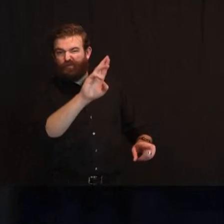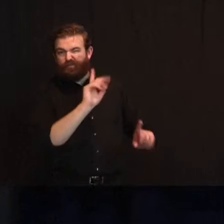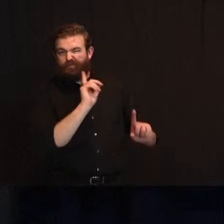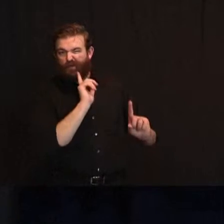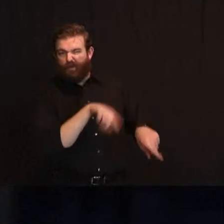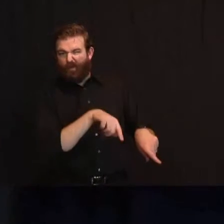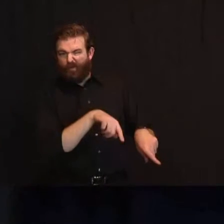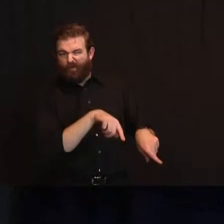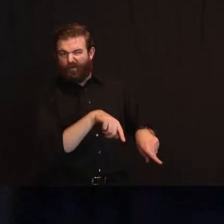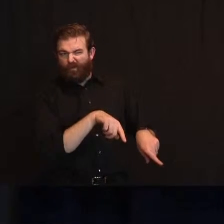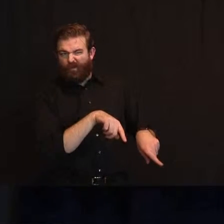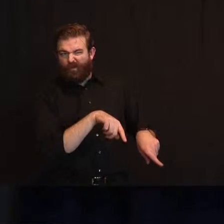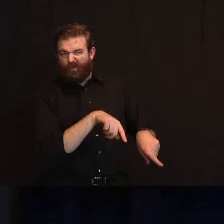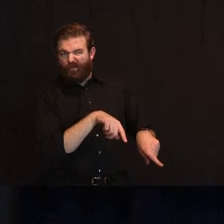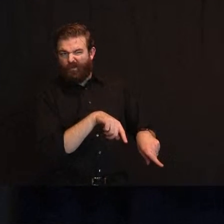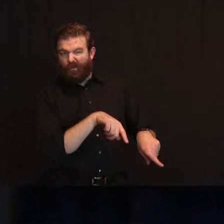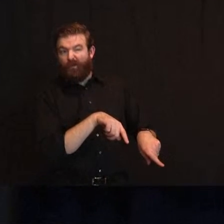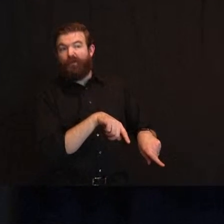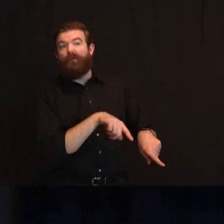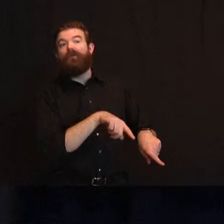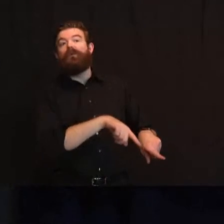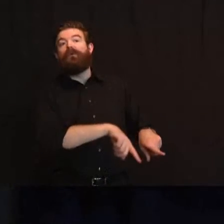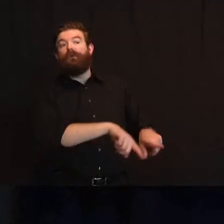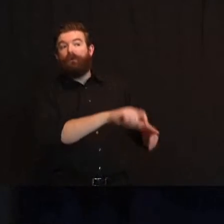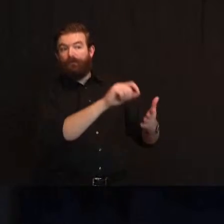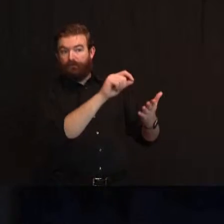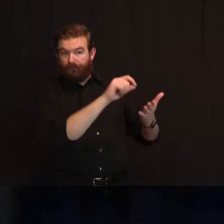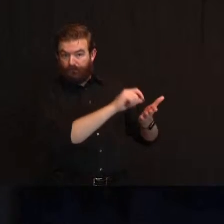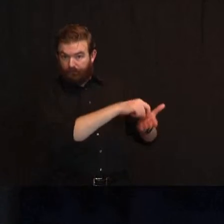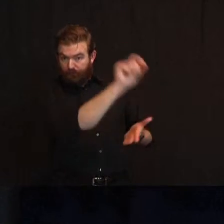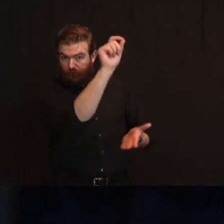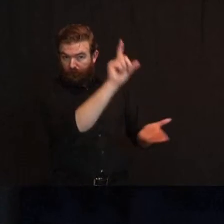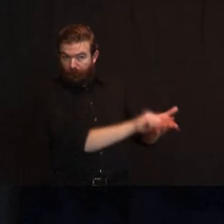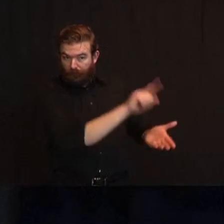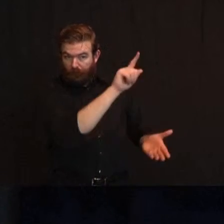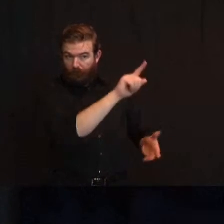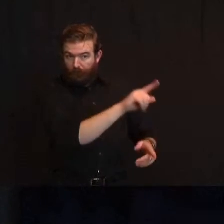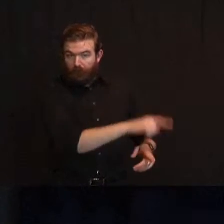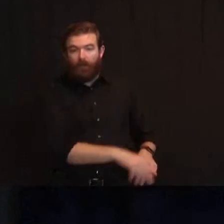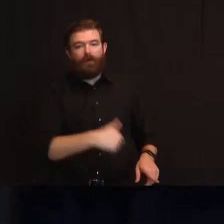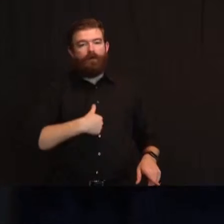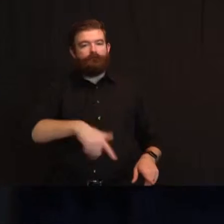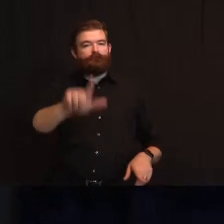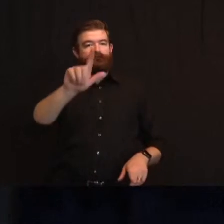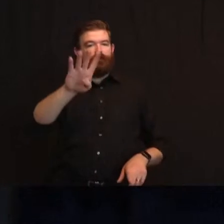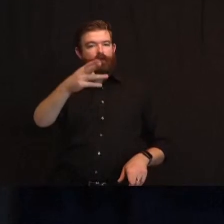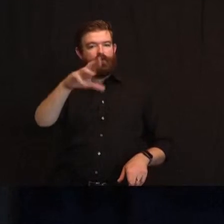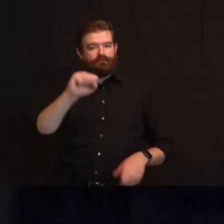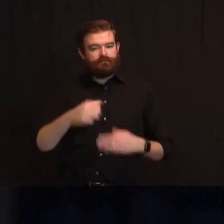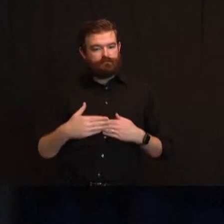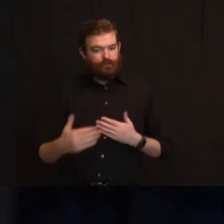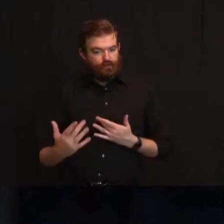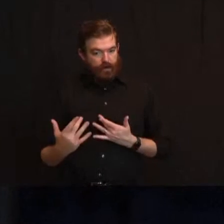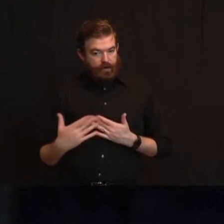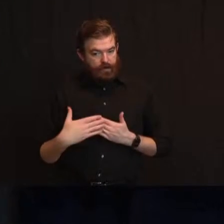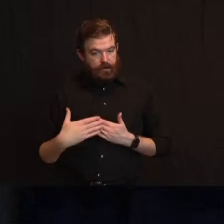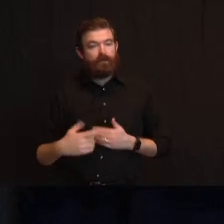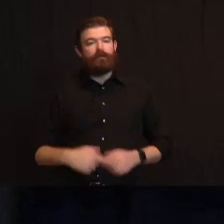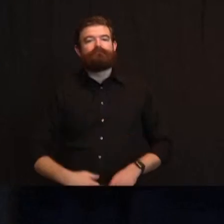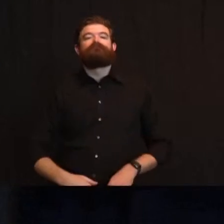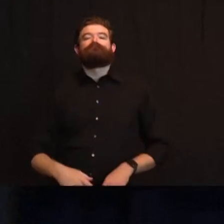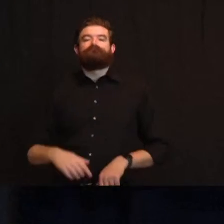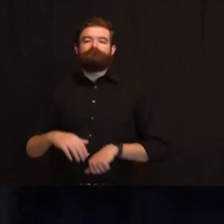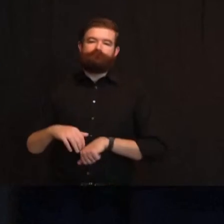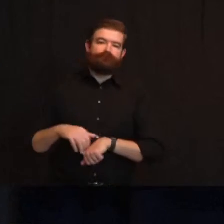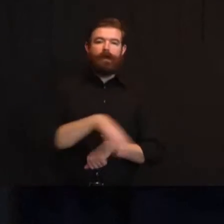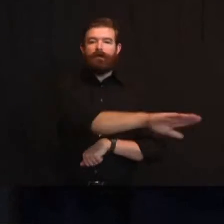on the logistics at the federal government. So we are expecting Monday, Tuesday, or